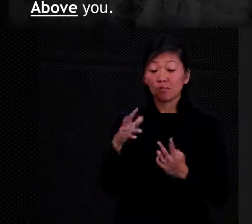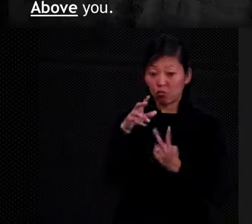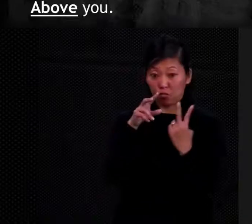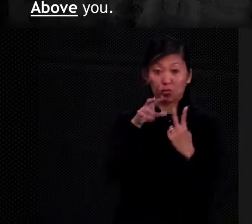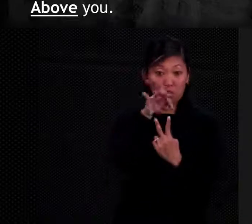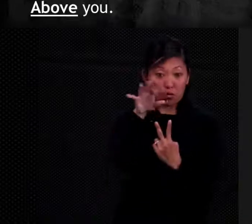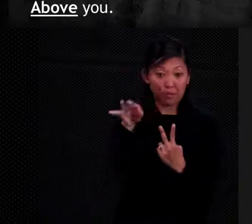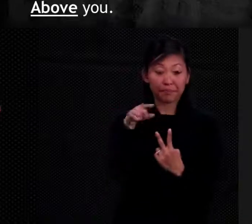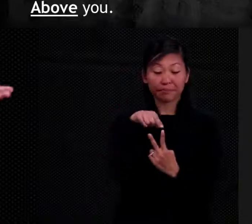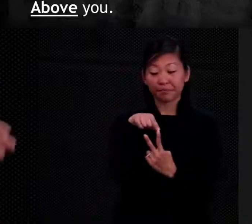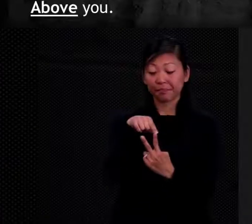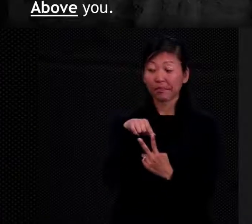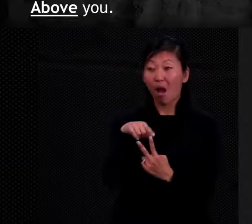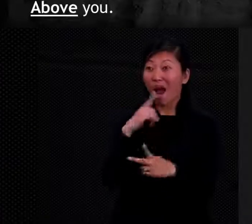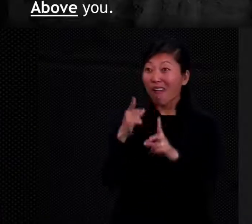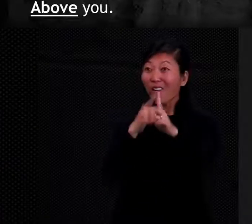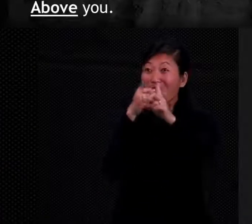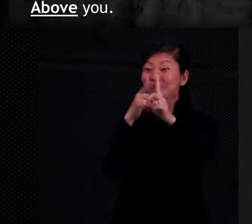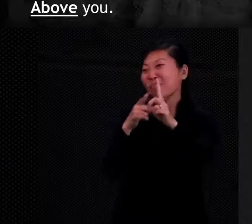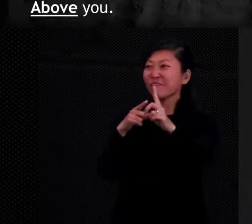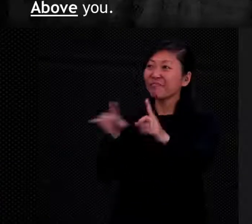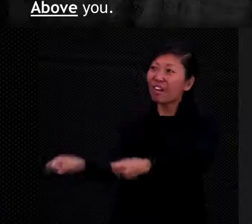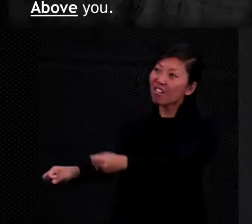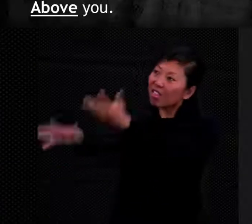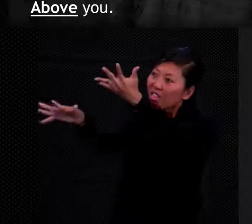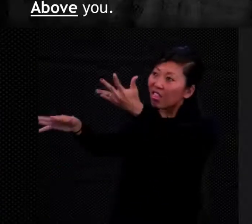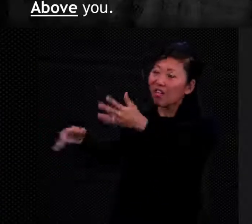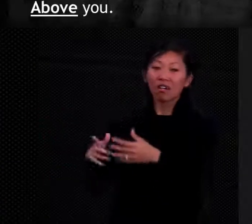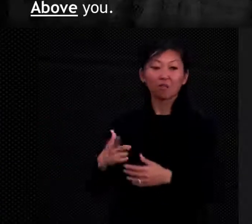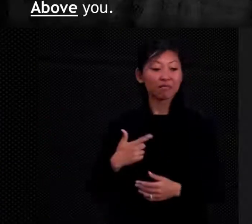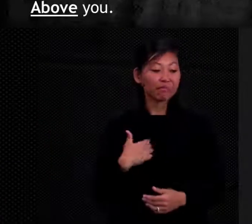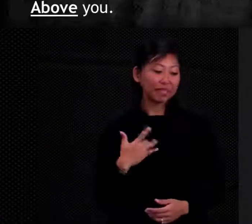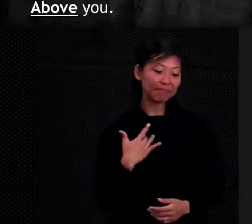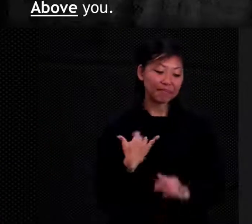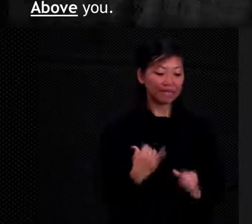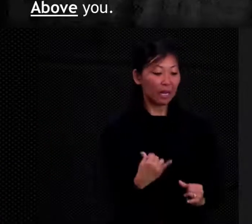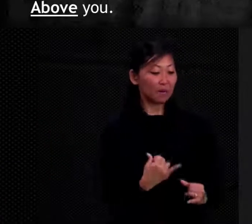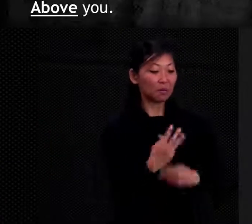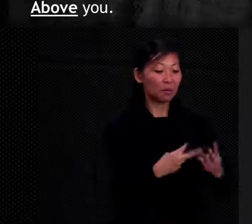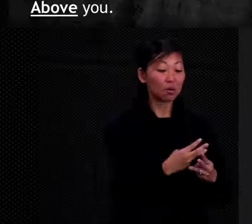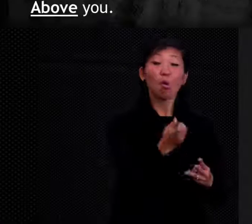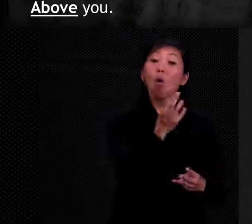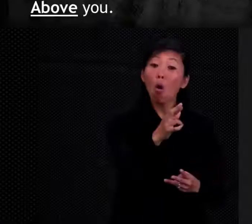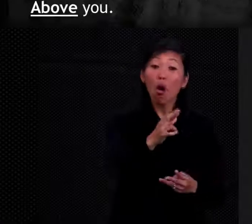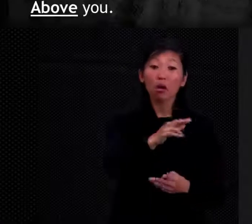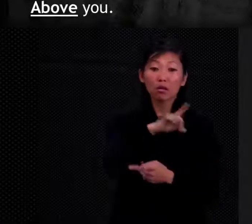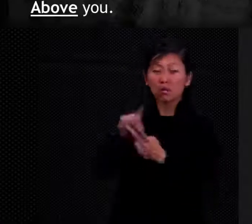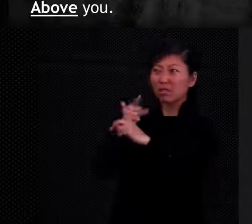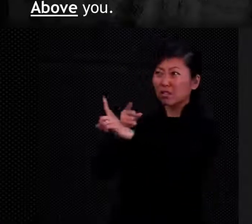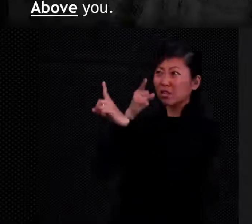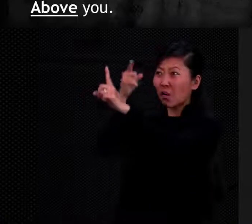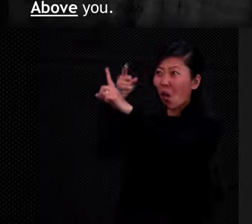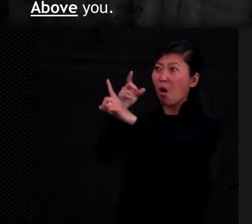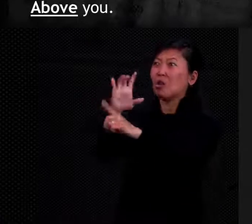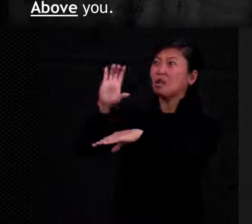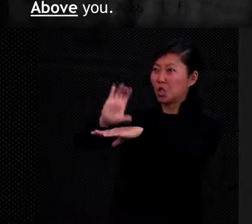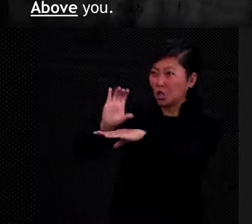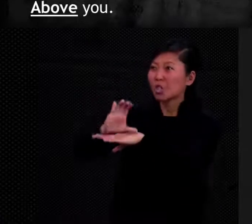ideals and say, well, I guess we're just like everybody else. Or we can hang on to our idealistic understanding of the